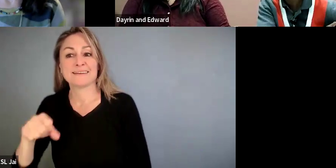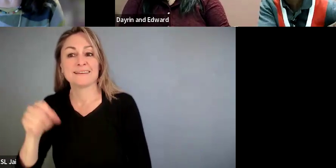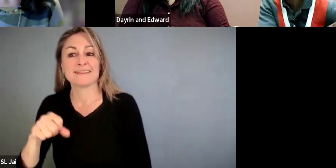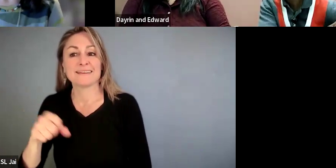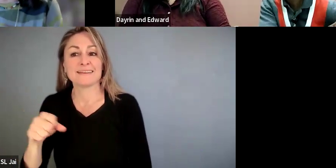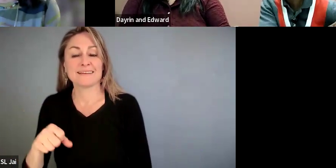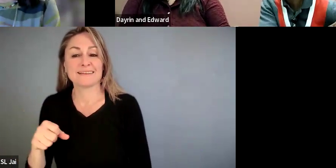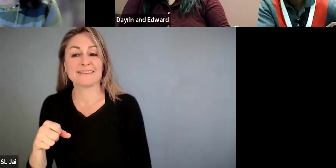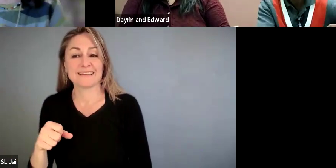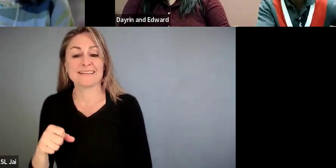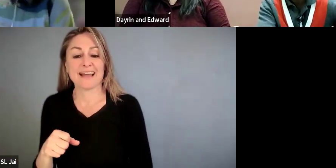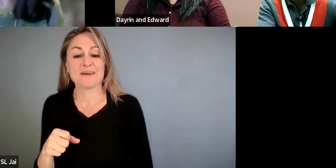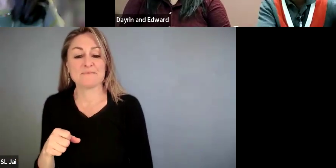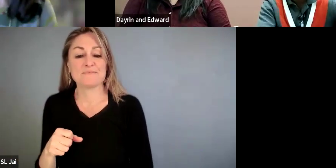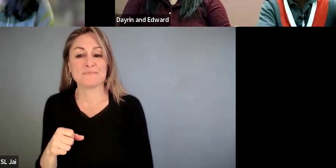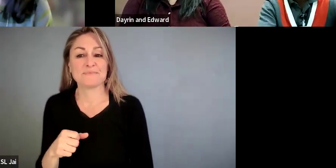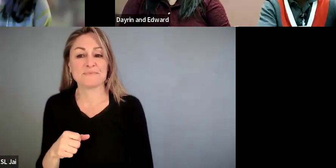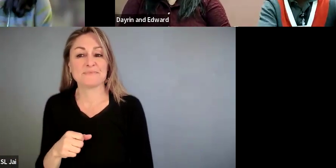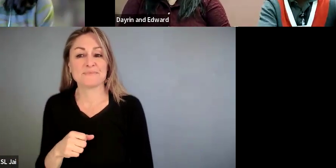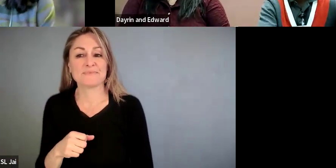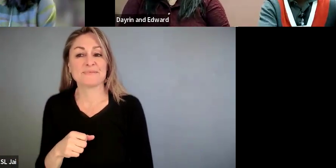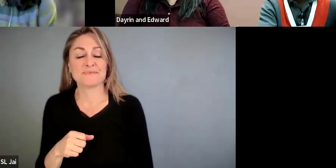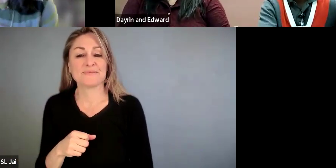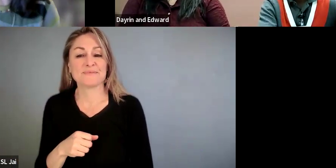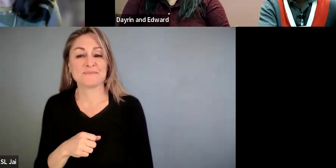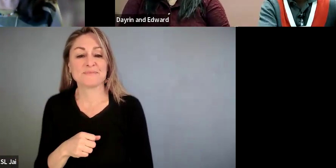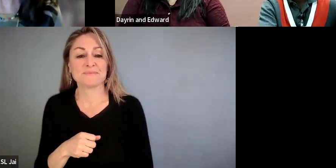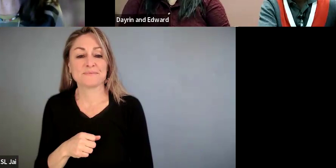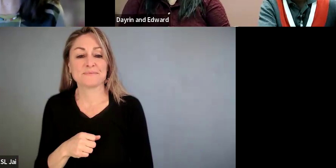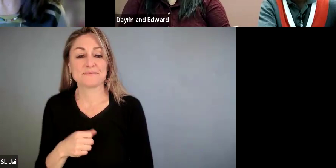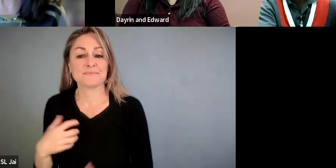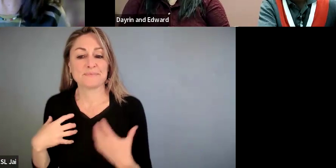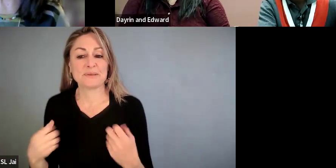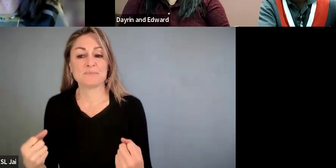big webs though. Don't you? Yes.